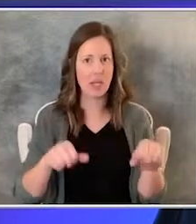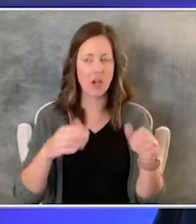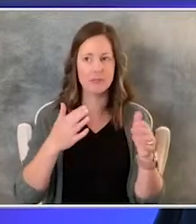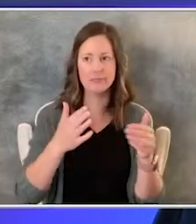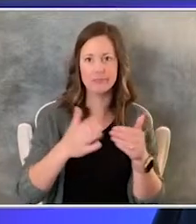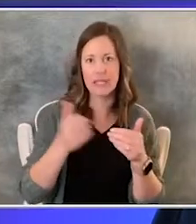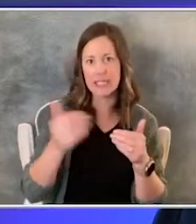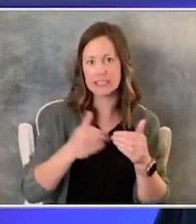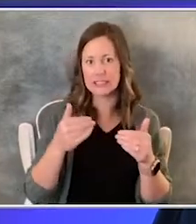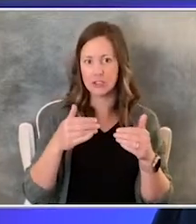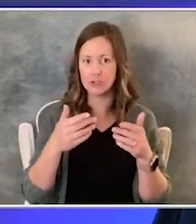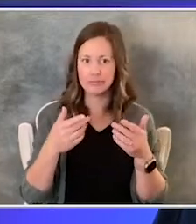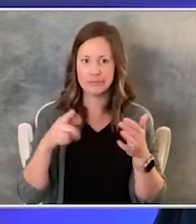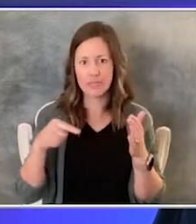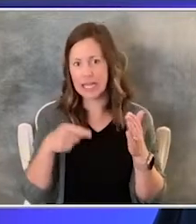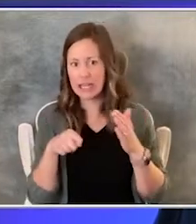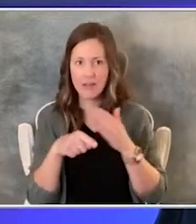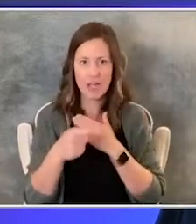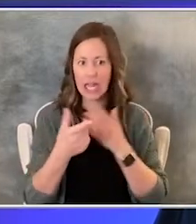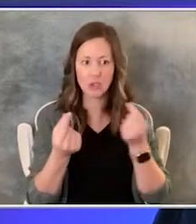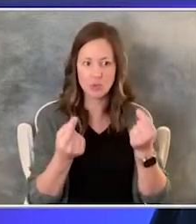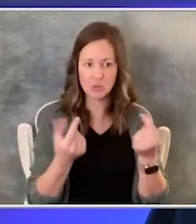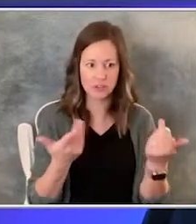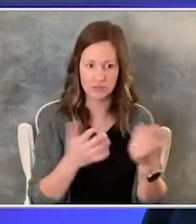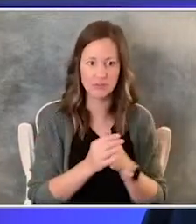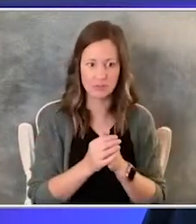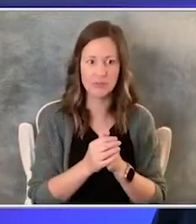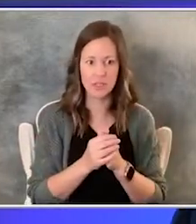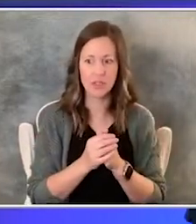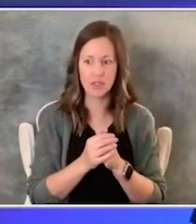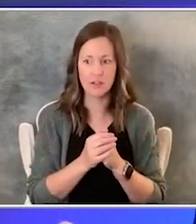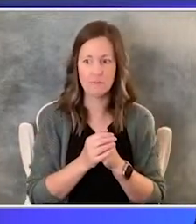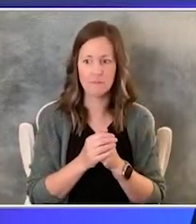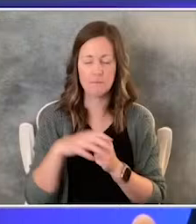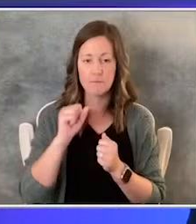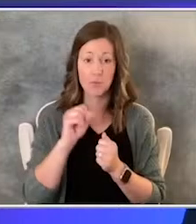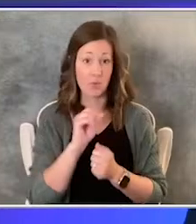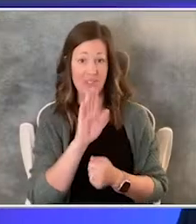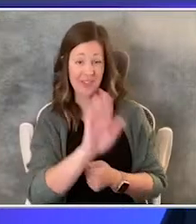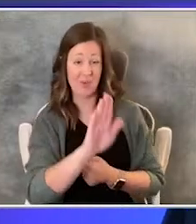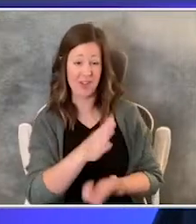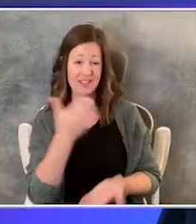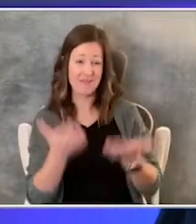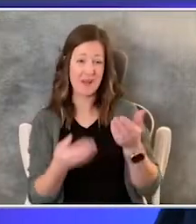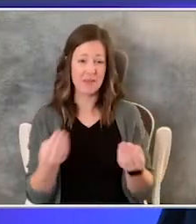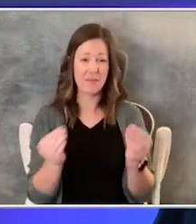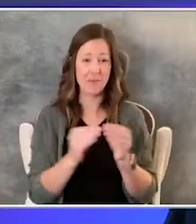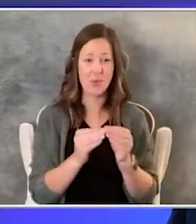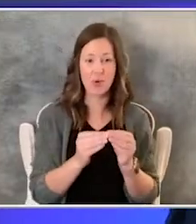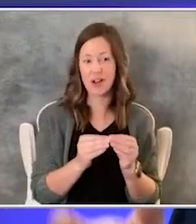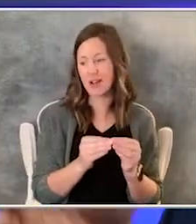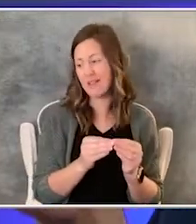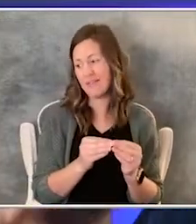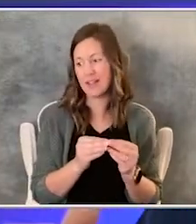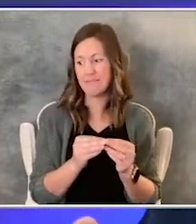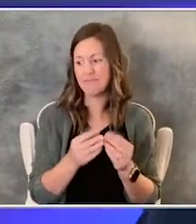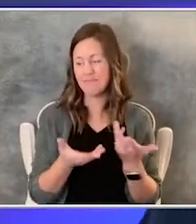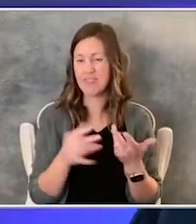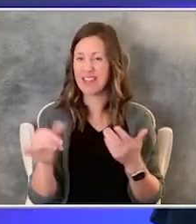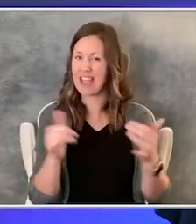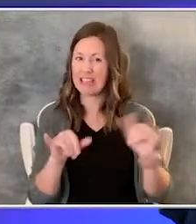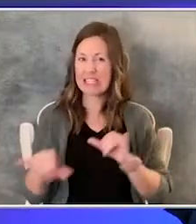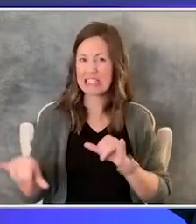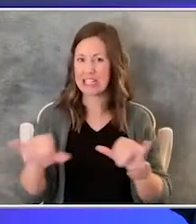the artery in your wrist to do this procedure. And that's what Dr. Spady did with you? He went through your wrist? And because, you know, the usual is to